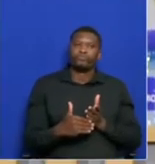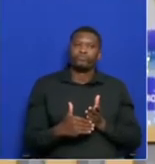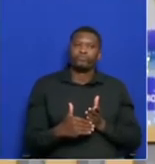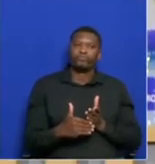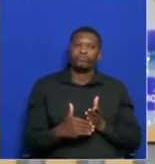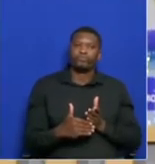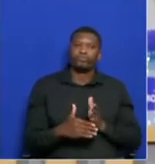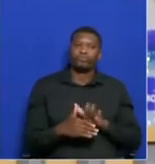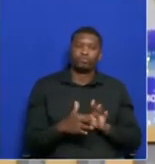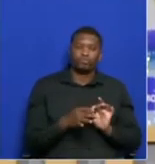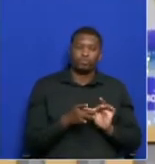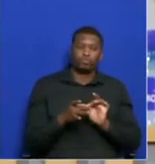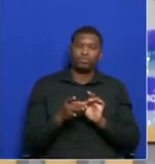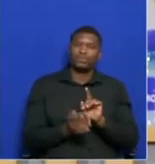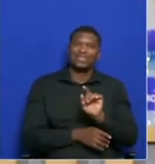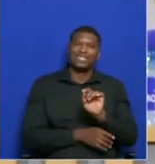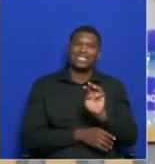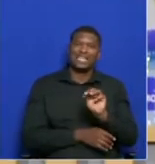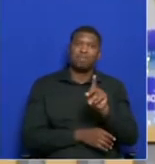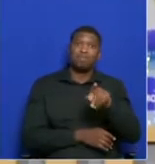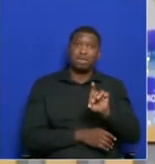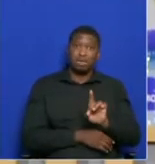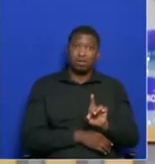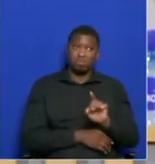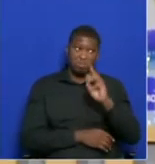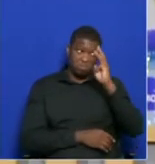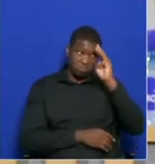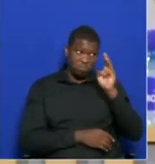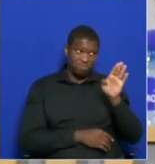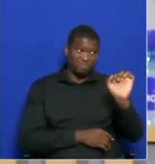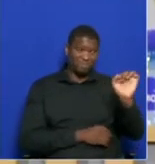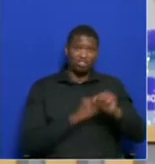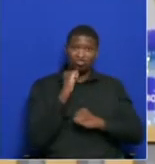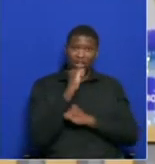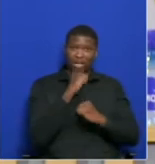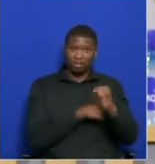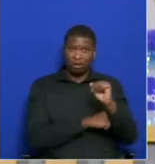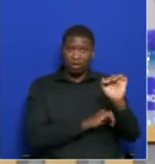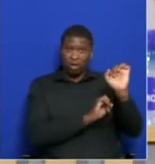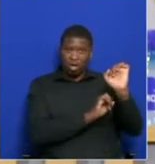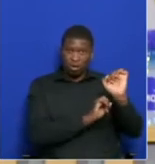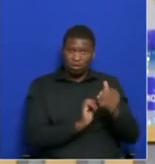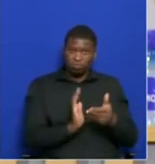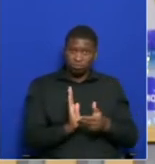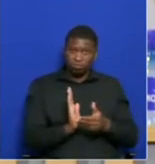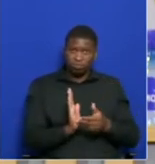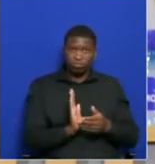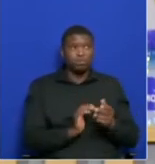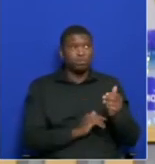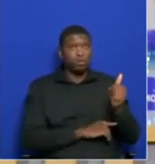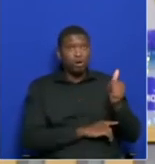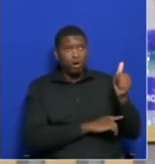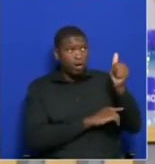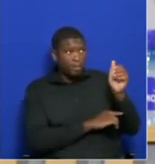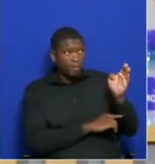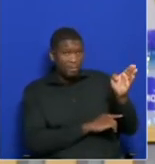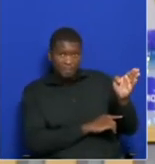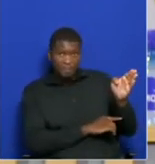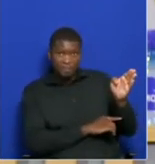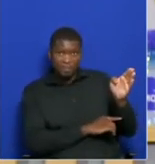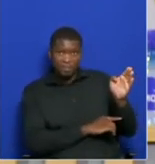TMPD organizational structure in place, Commissioner Spies' position was